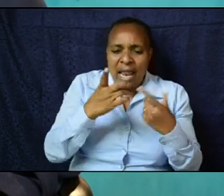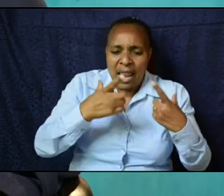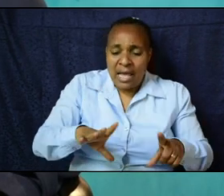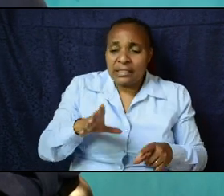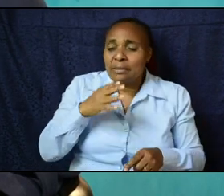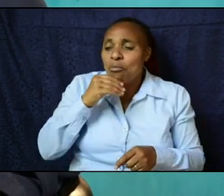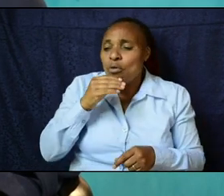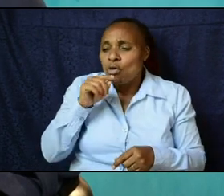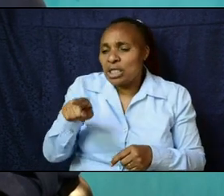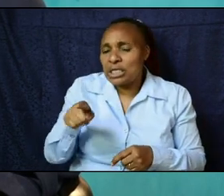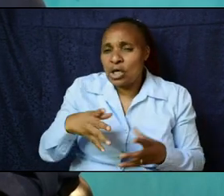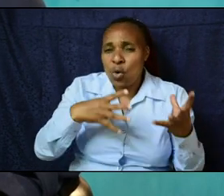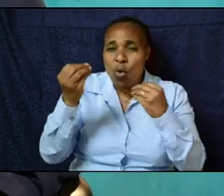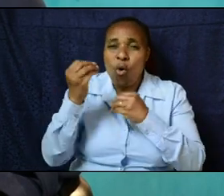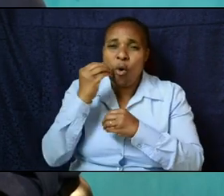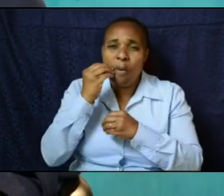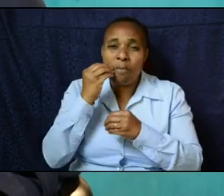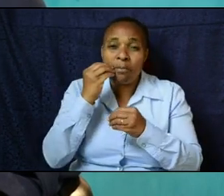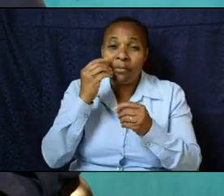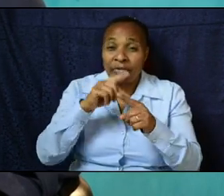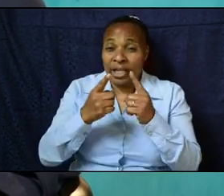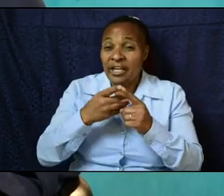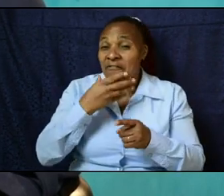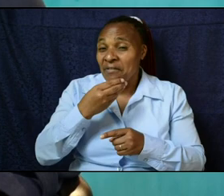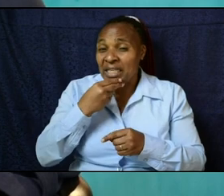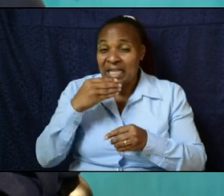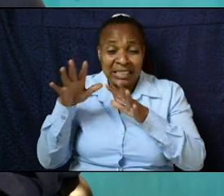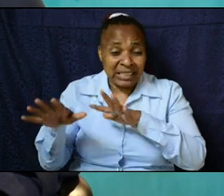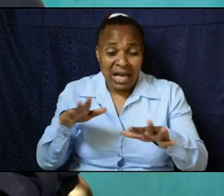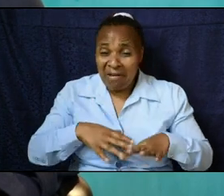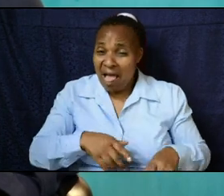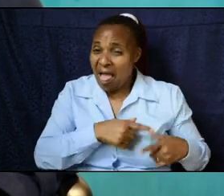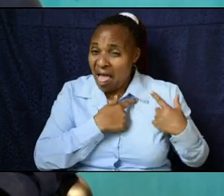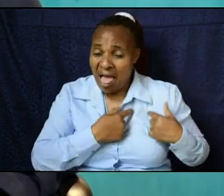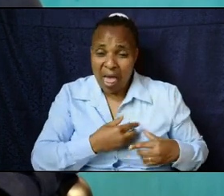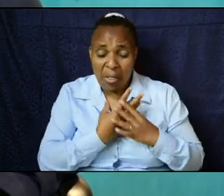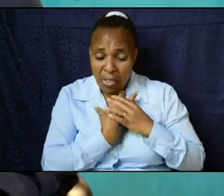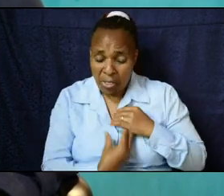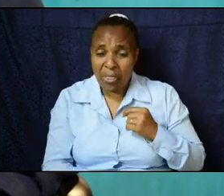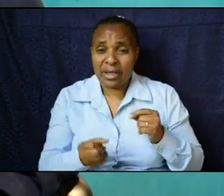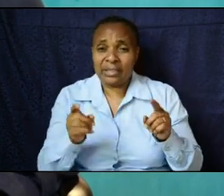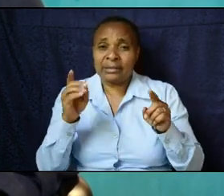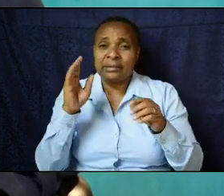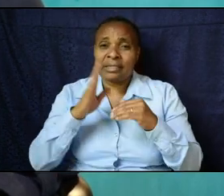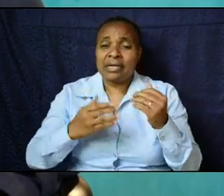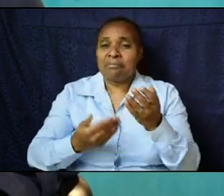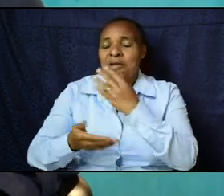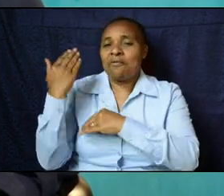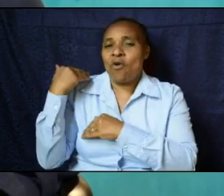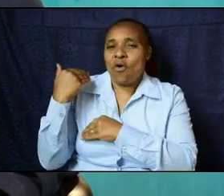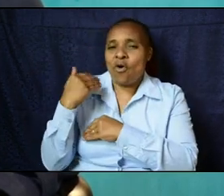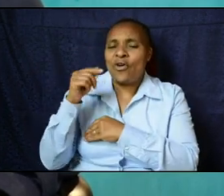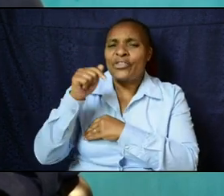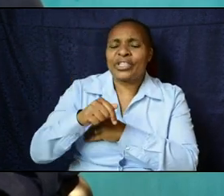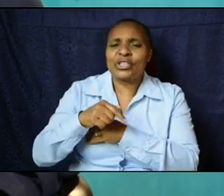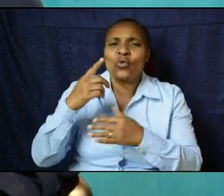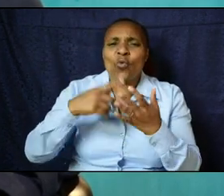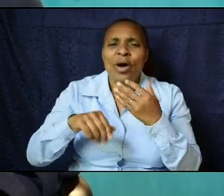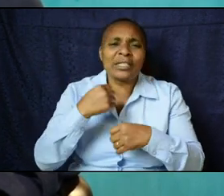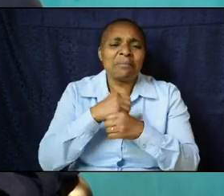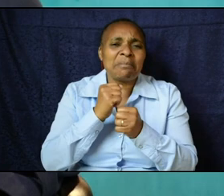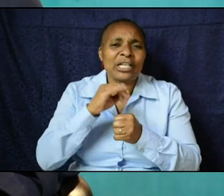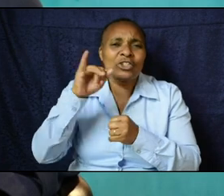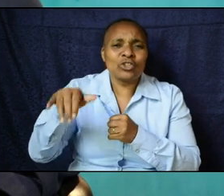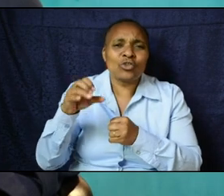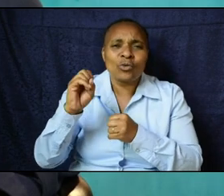home so that their father does not suffer any more heartbreak than he already had. So this is what convinced Joseph that